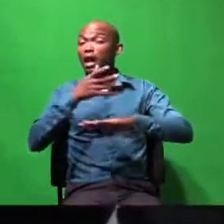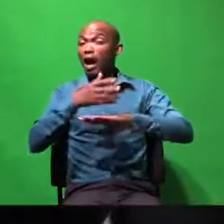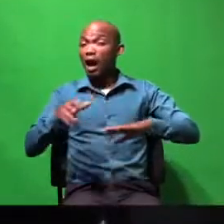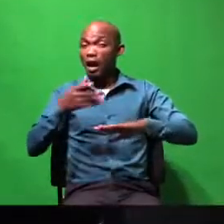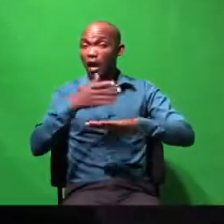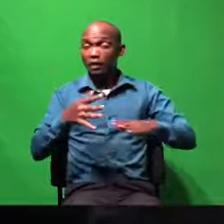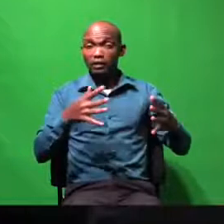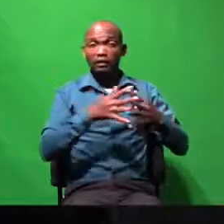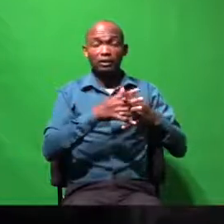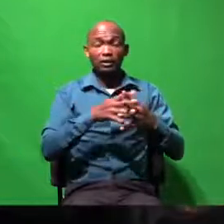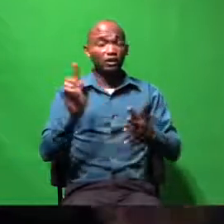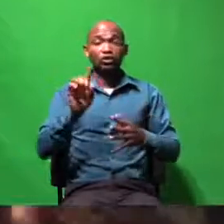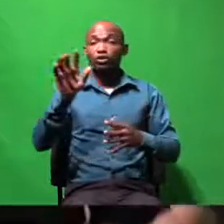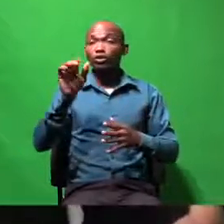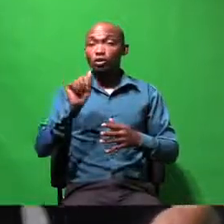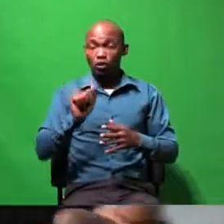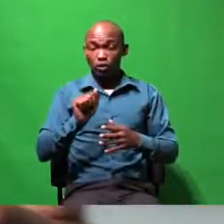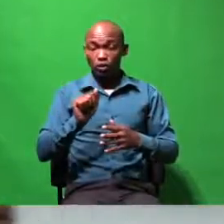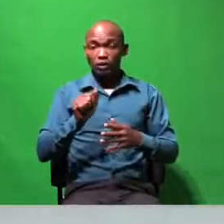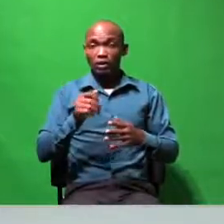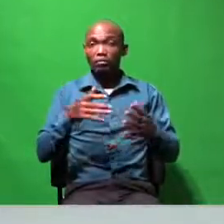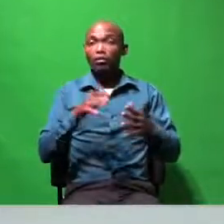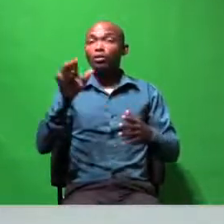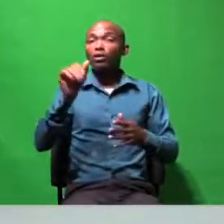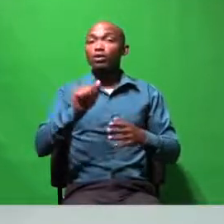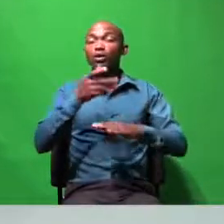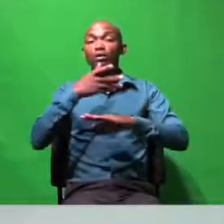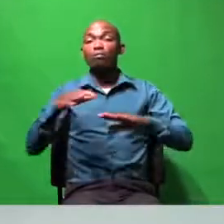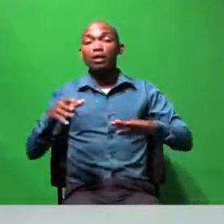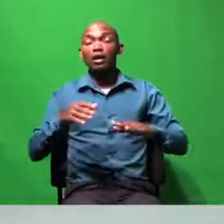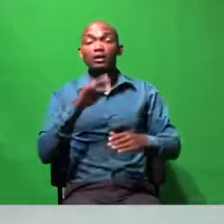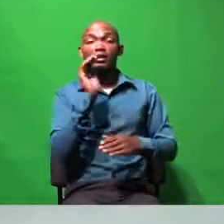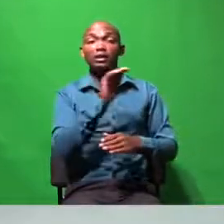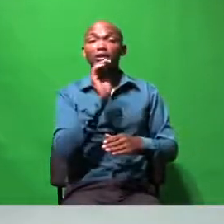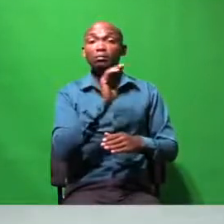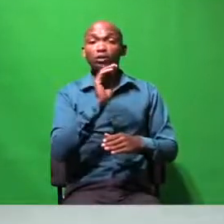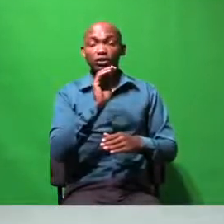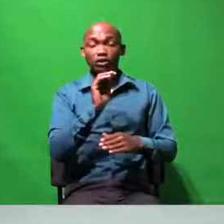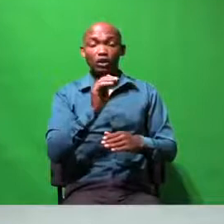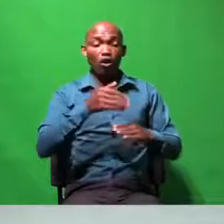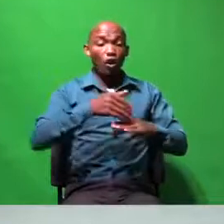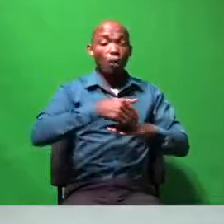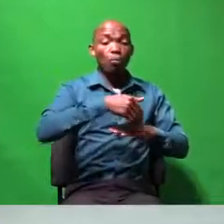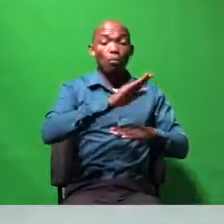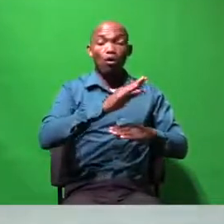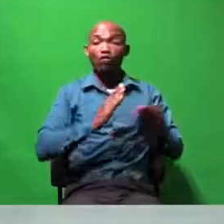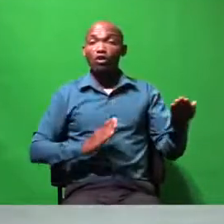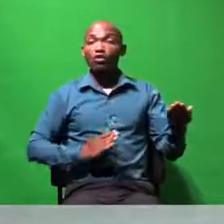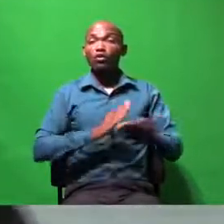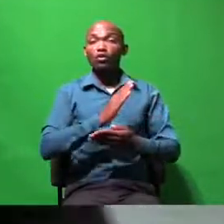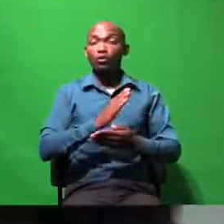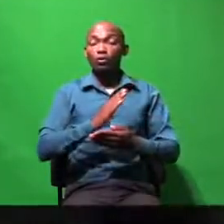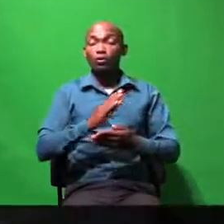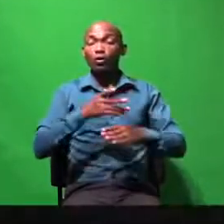don't call a lymph now. So it will be blood as it transported or as it moved through the